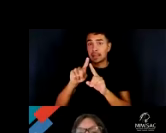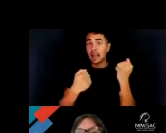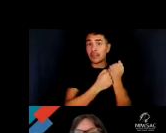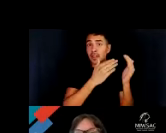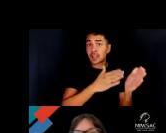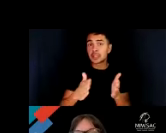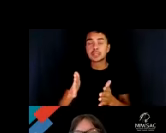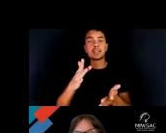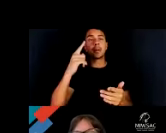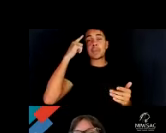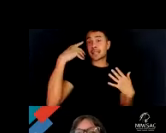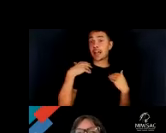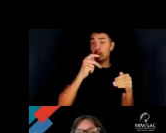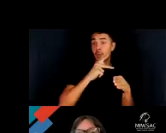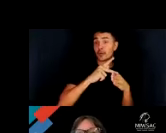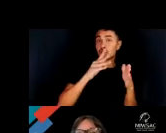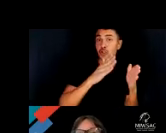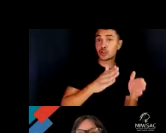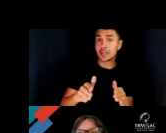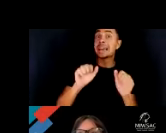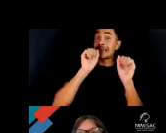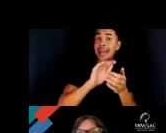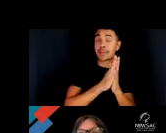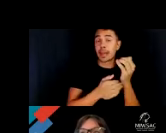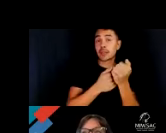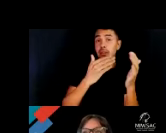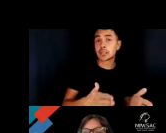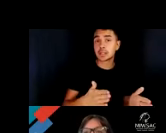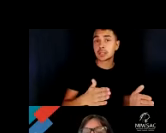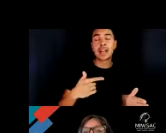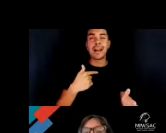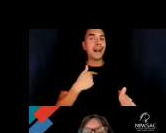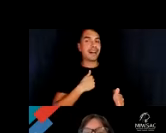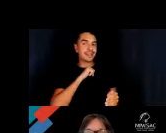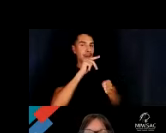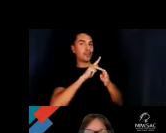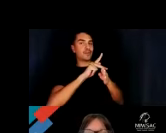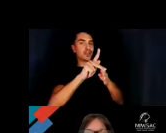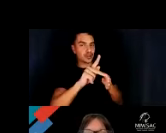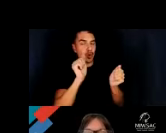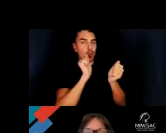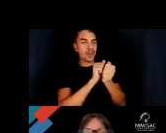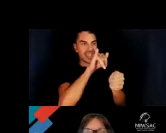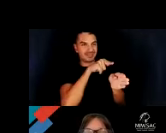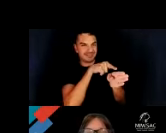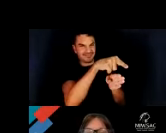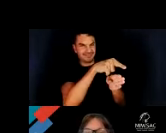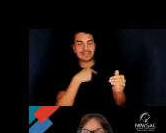we can be advocates, that type of thing. But we're sharing this information today so that you